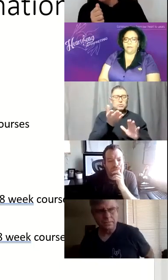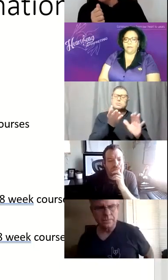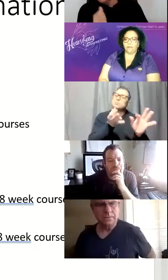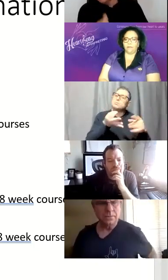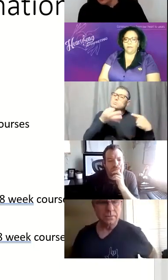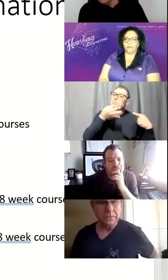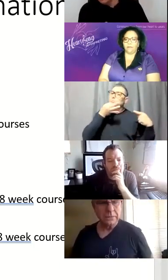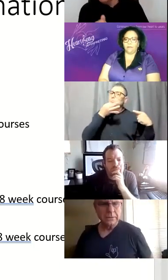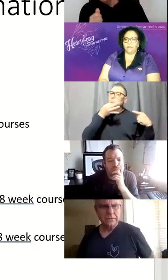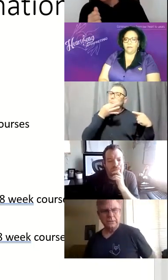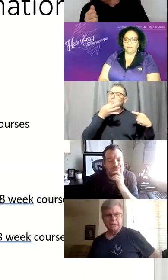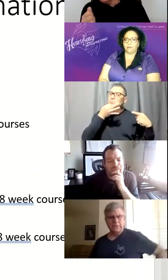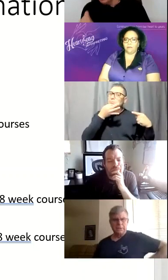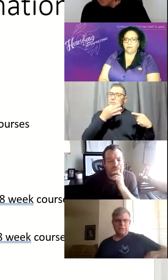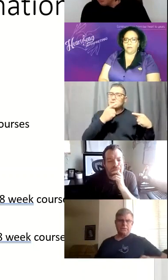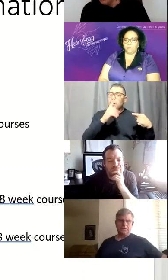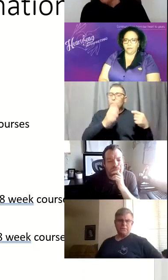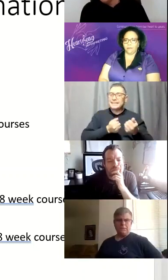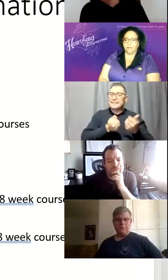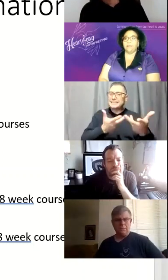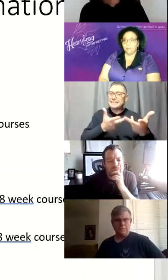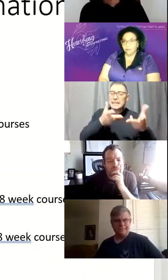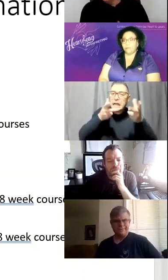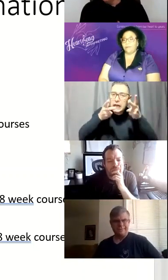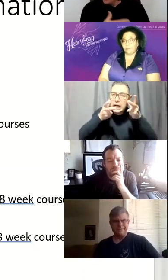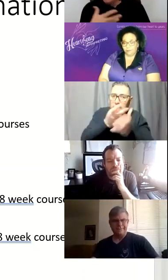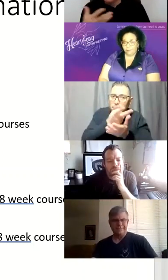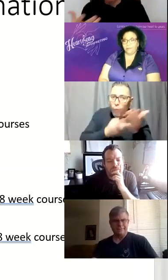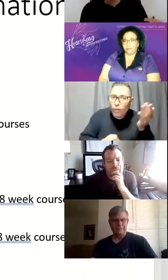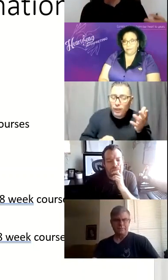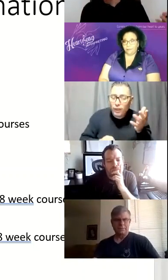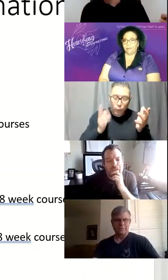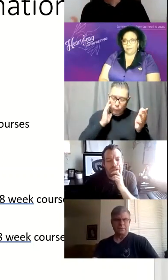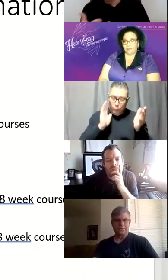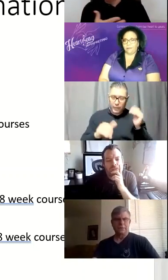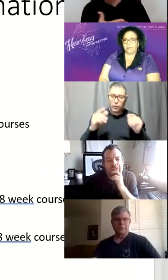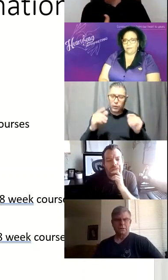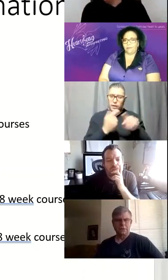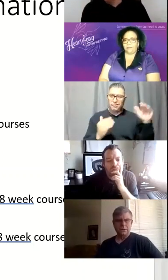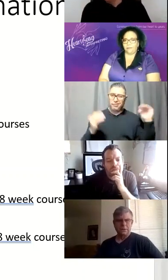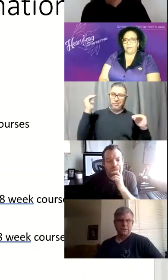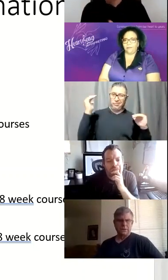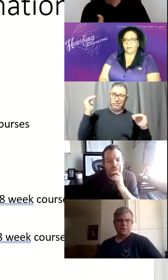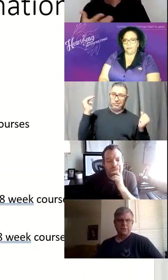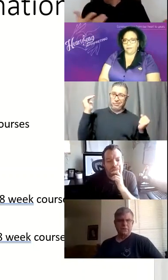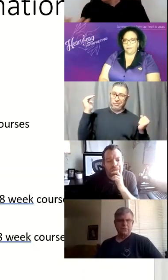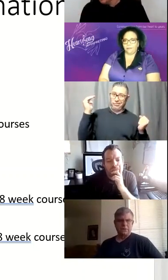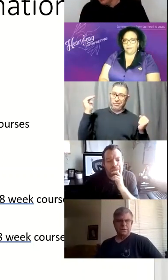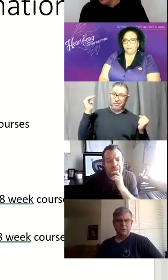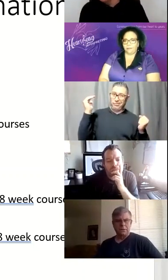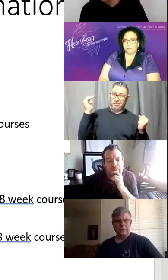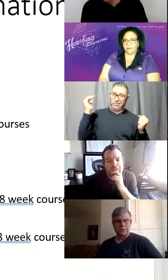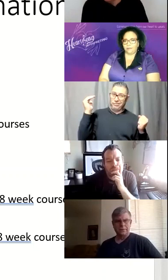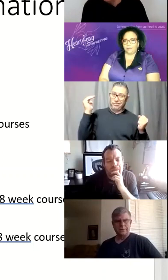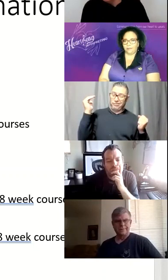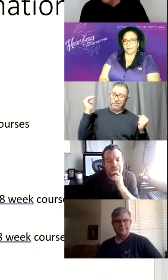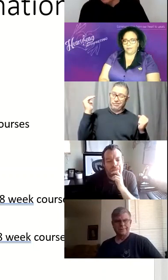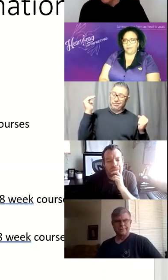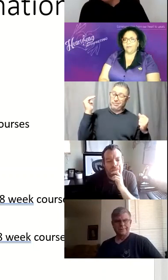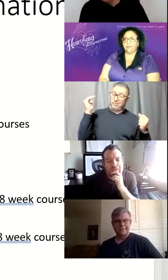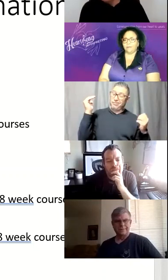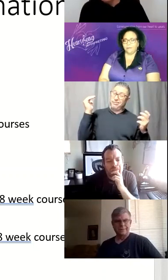not just expressively, but receptively, because, as we all know, some of us are better at receptive or expressive